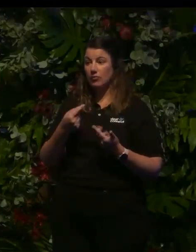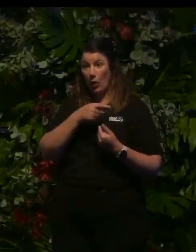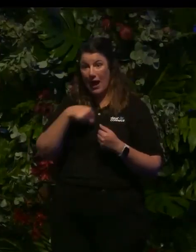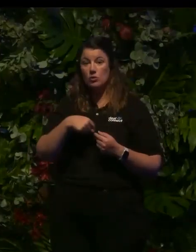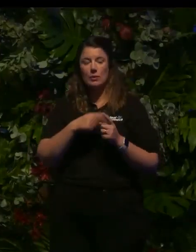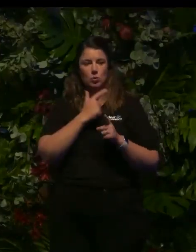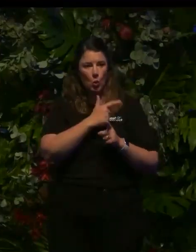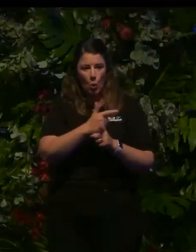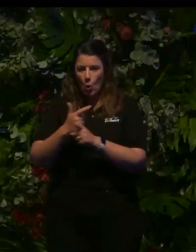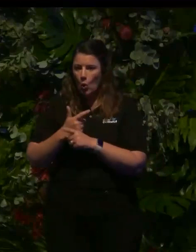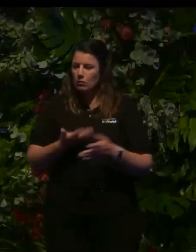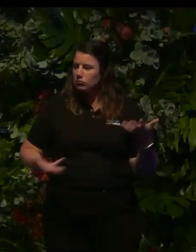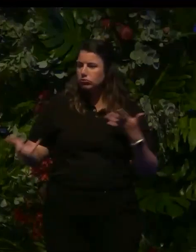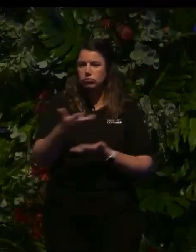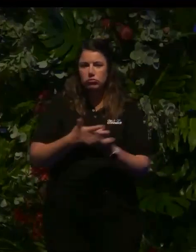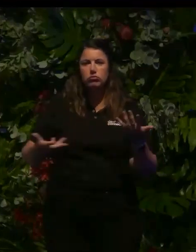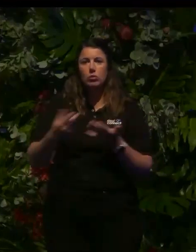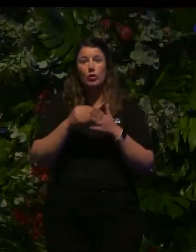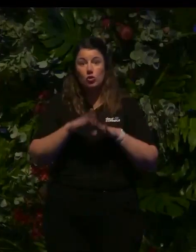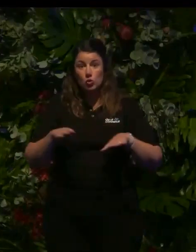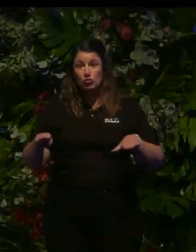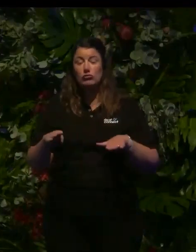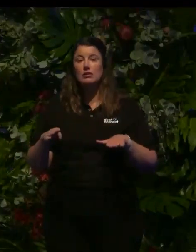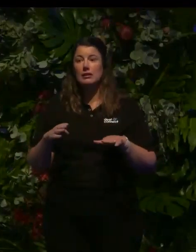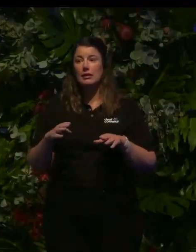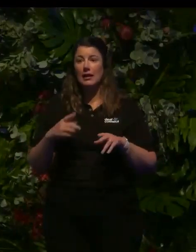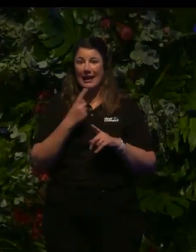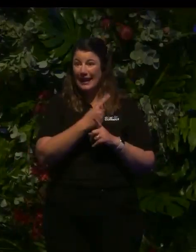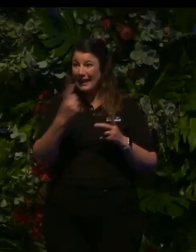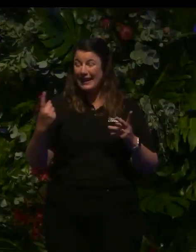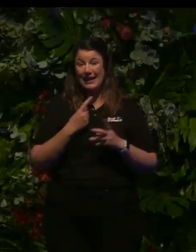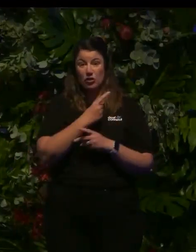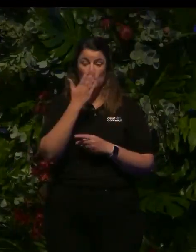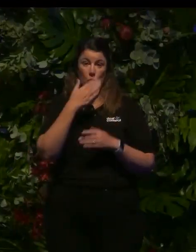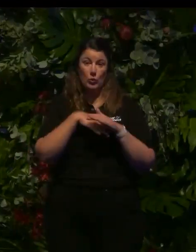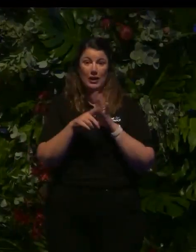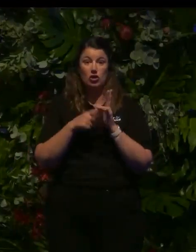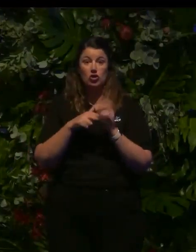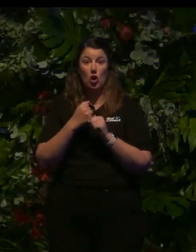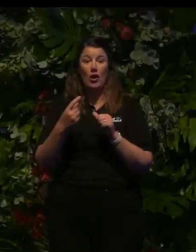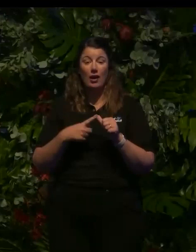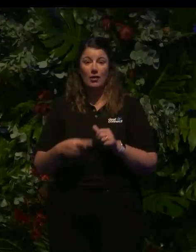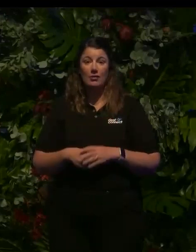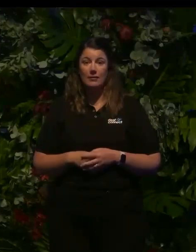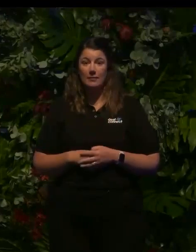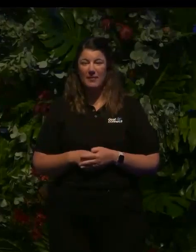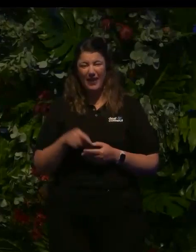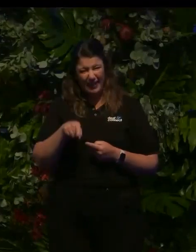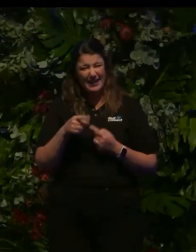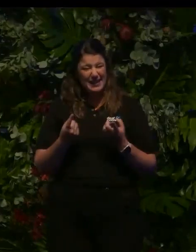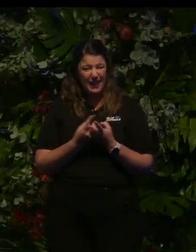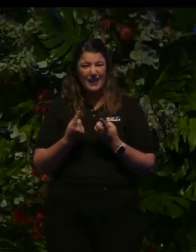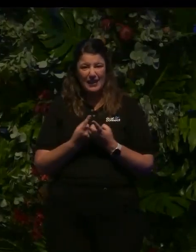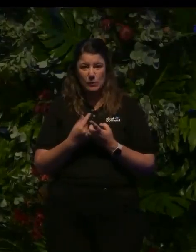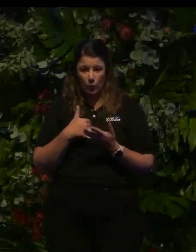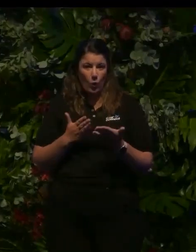come and speak on anti-bullying in every single school in Tonga. So, I think these are things that